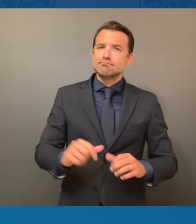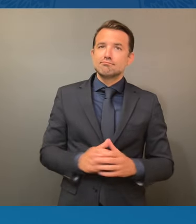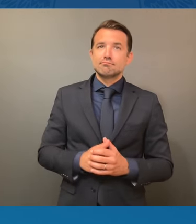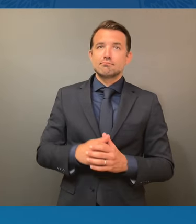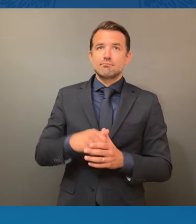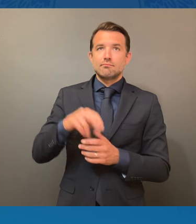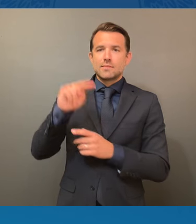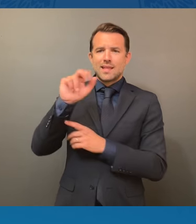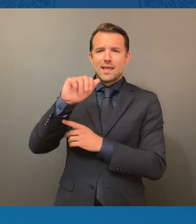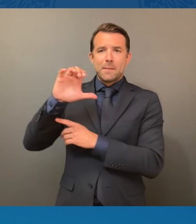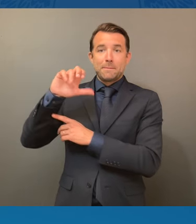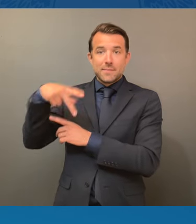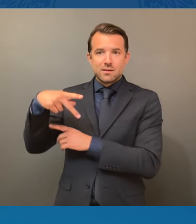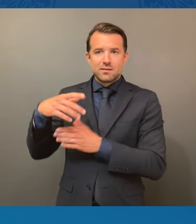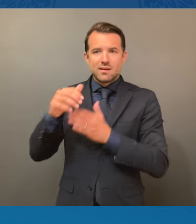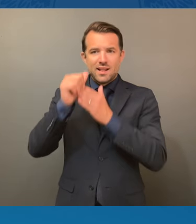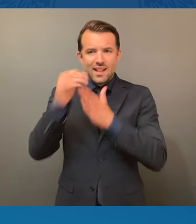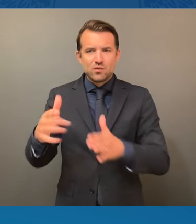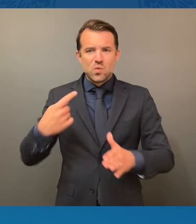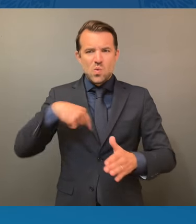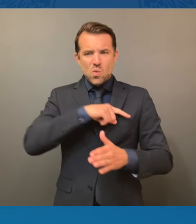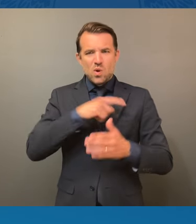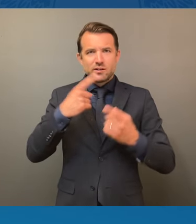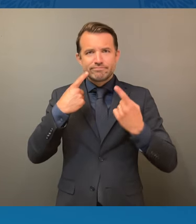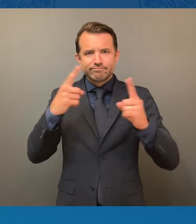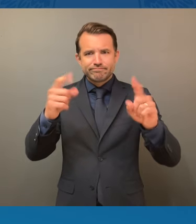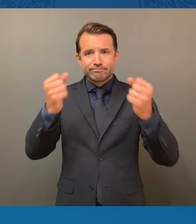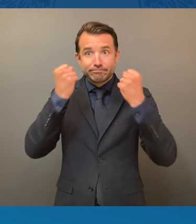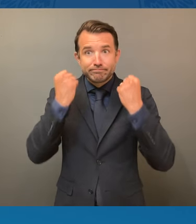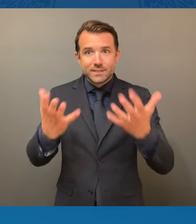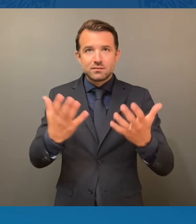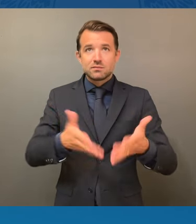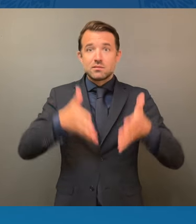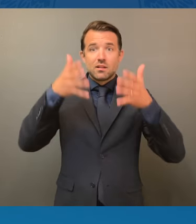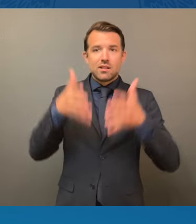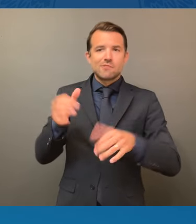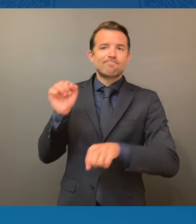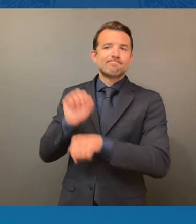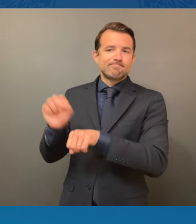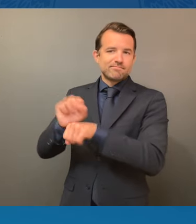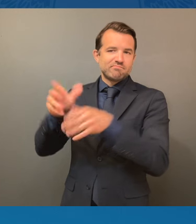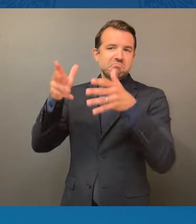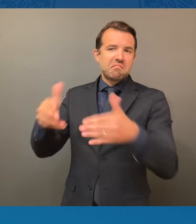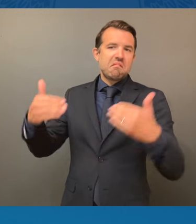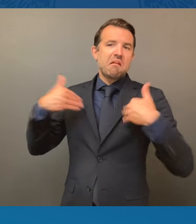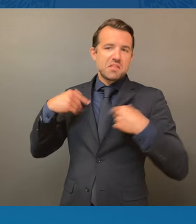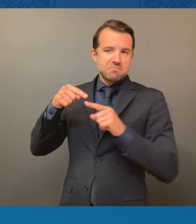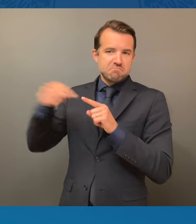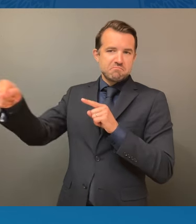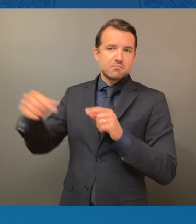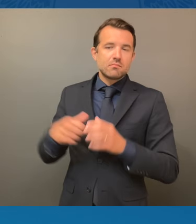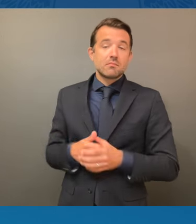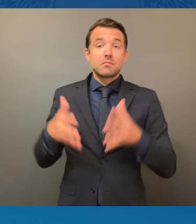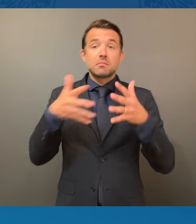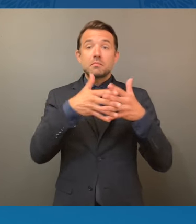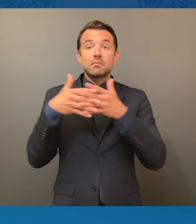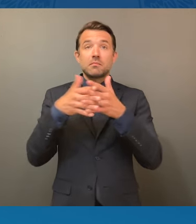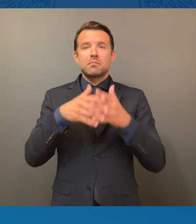much, but we still have much to do. To move our nation forward, President Biden and